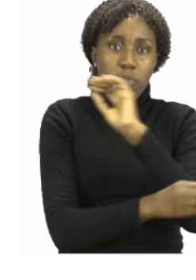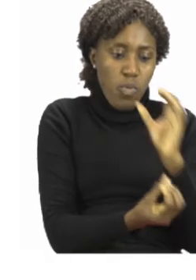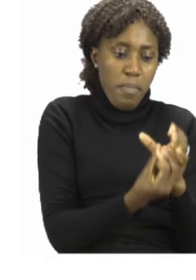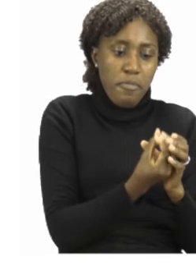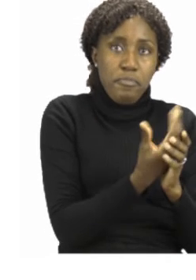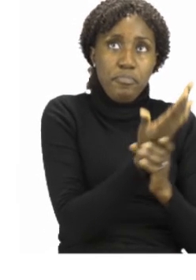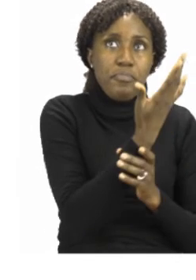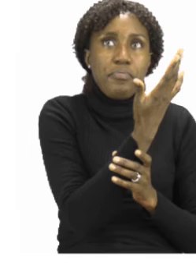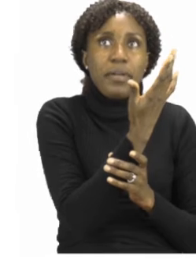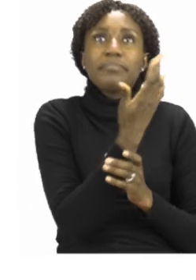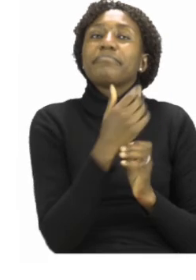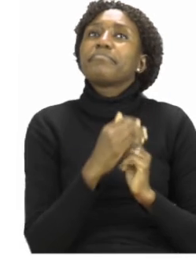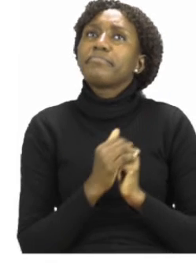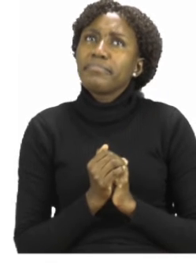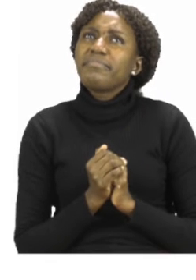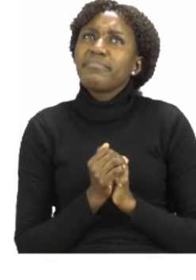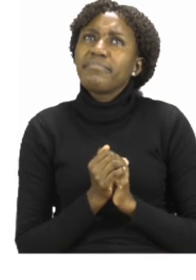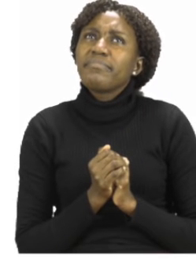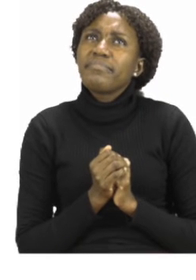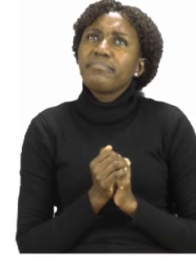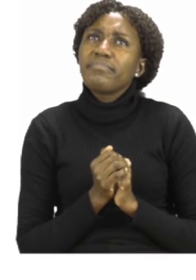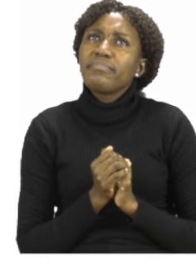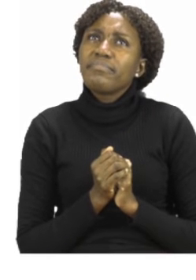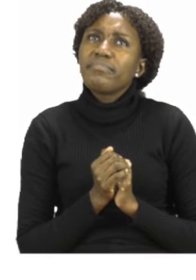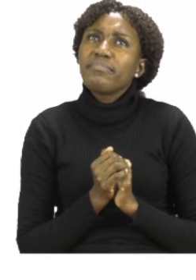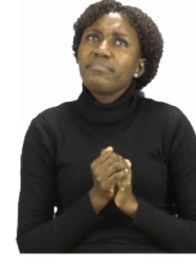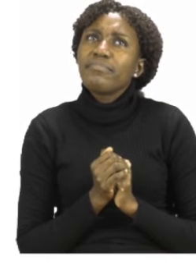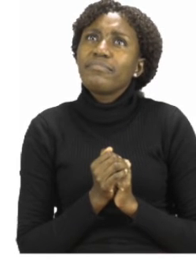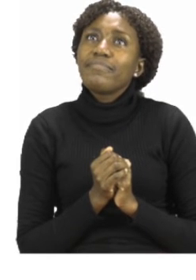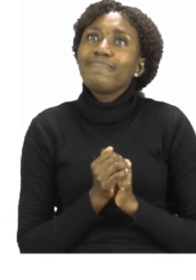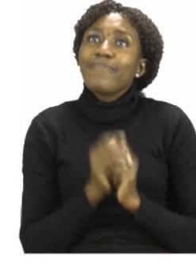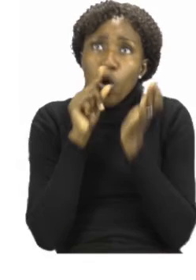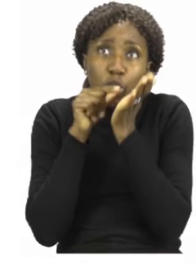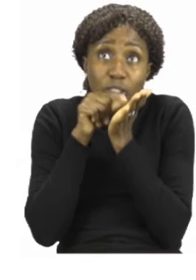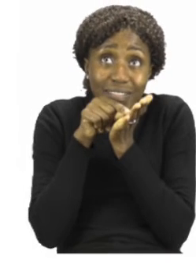in the ground. What about some chicken?